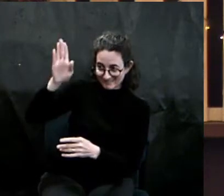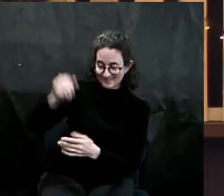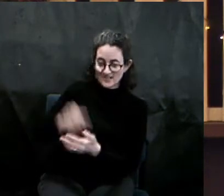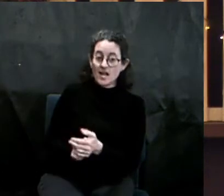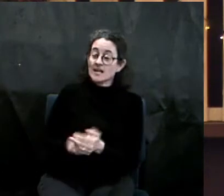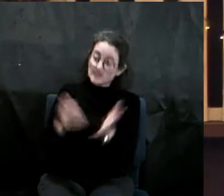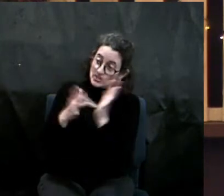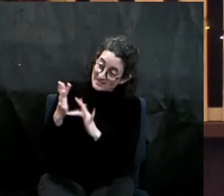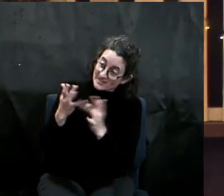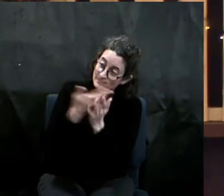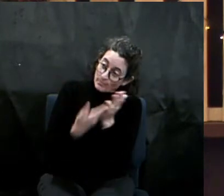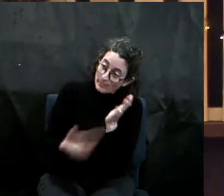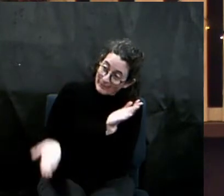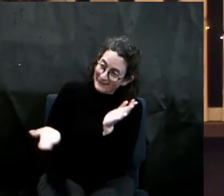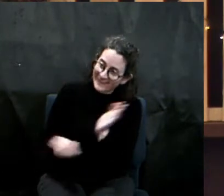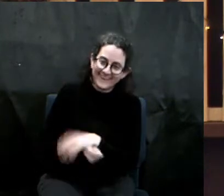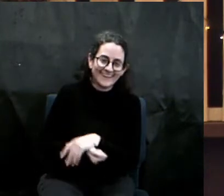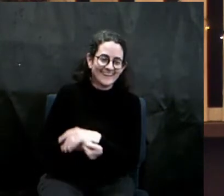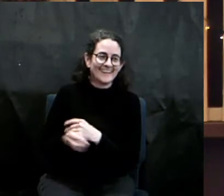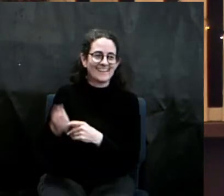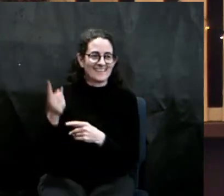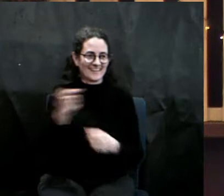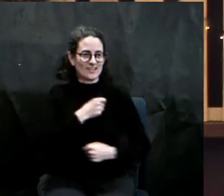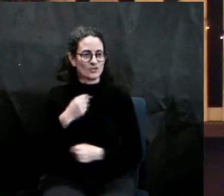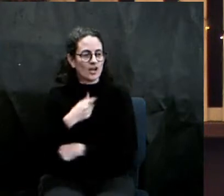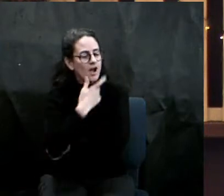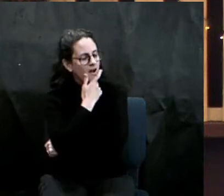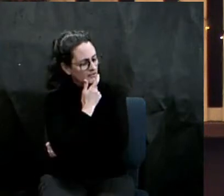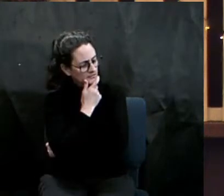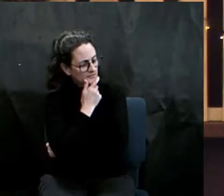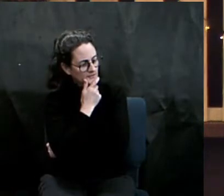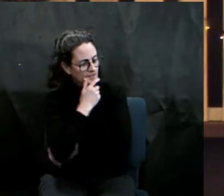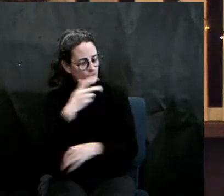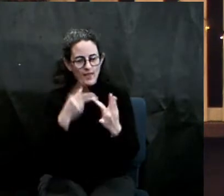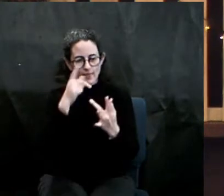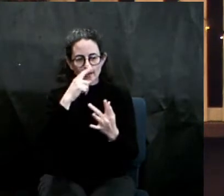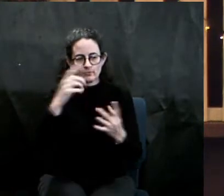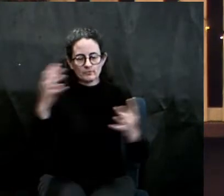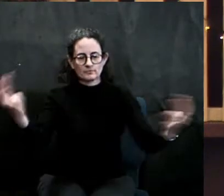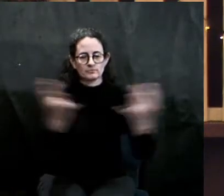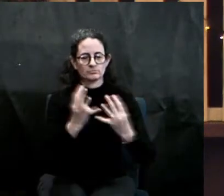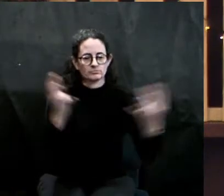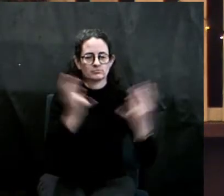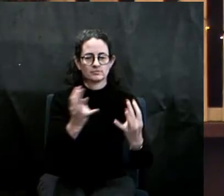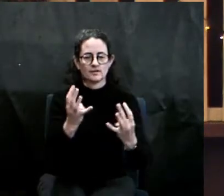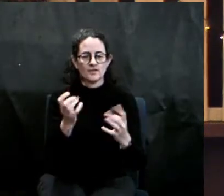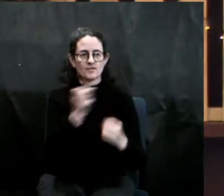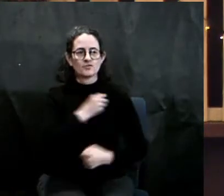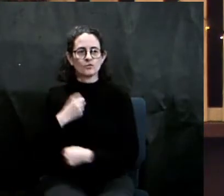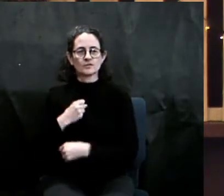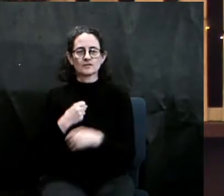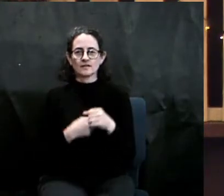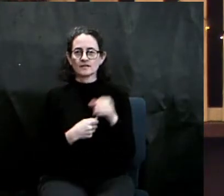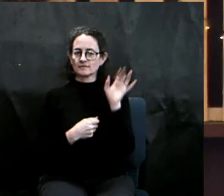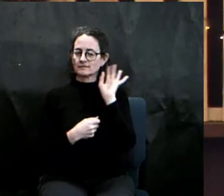Jesus. And when other people came to the house, the soldier would overhear what Paul said to them.